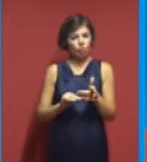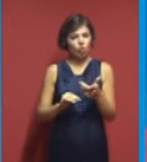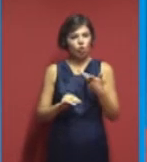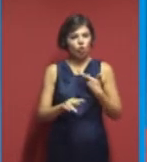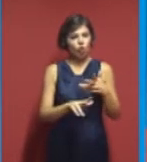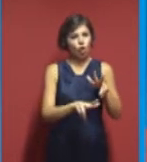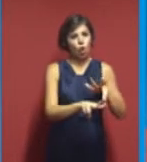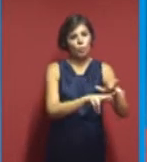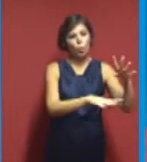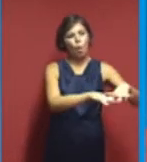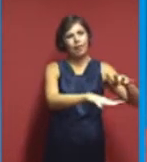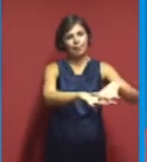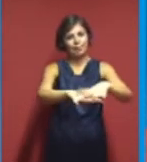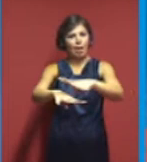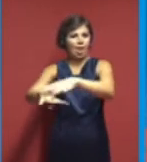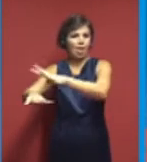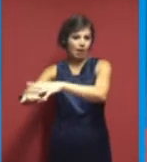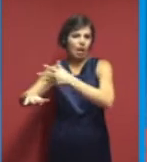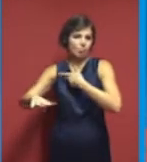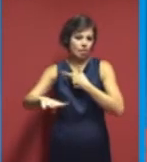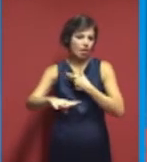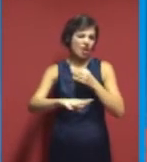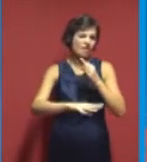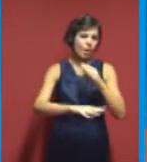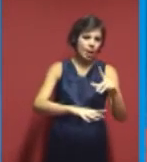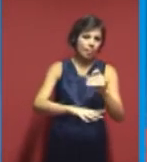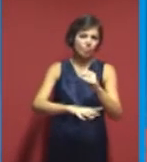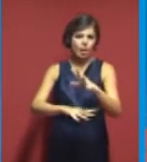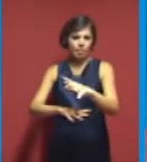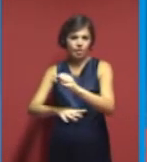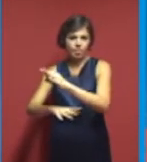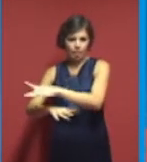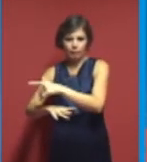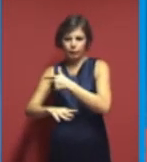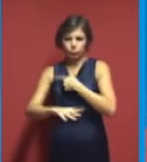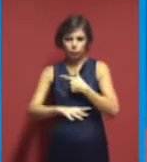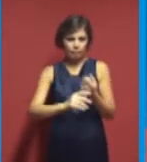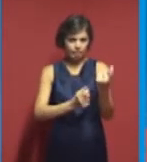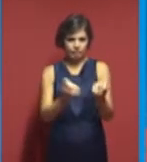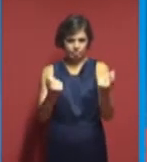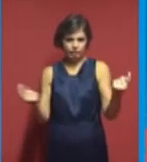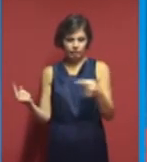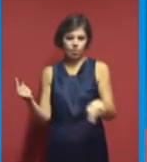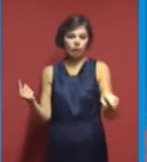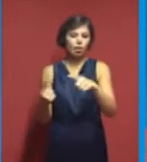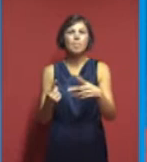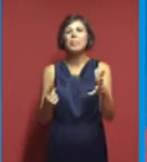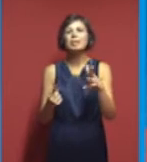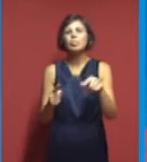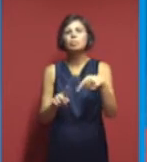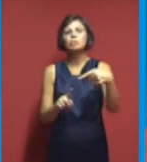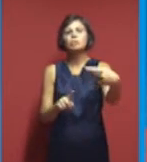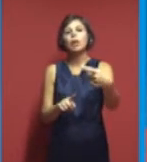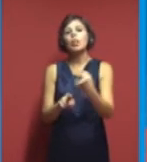that probably in the next year we will have the first Fab City in the world that actually will have a distributed production, let's